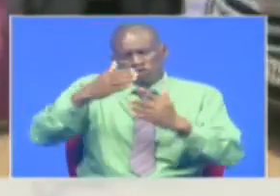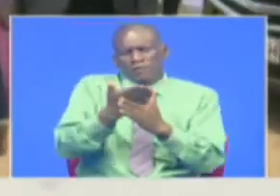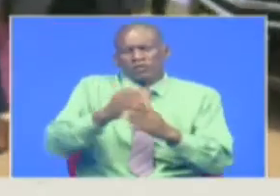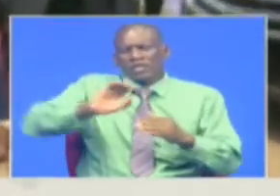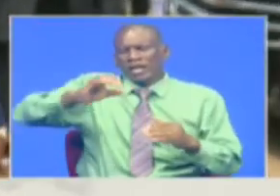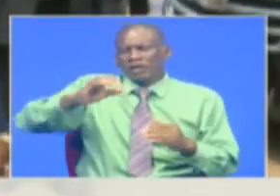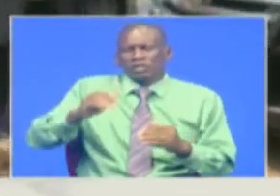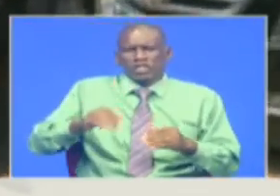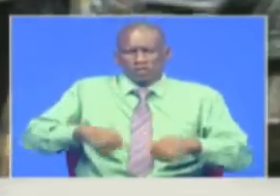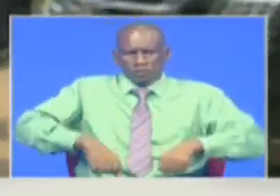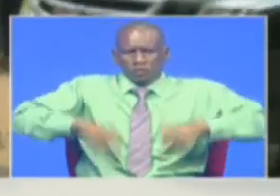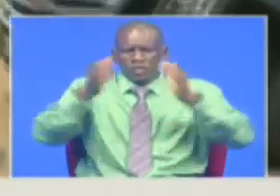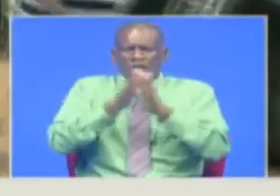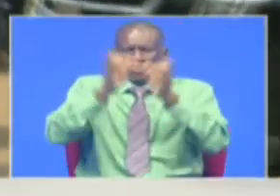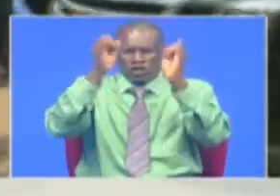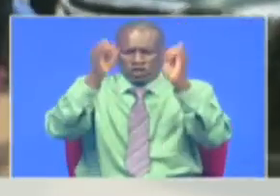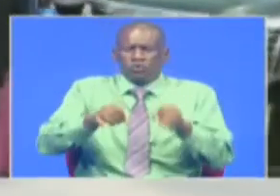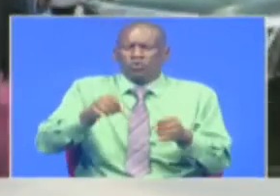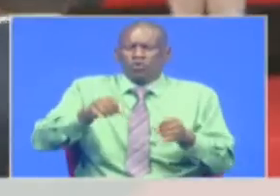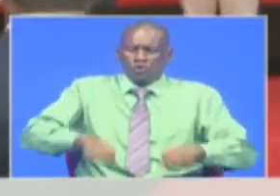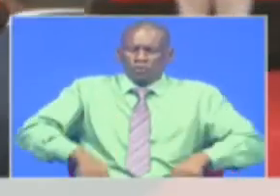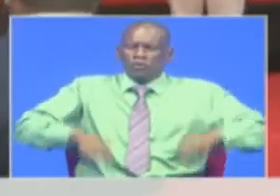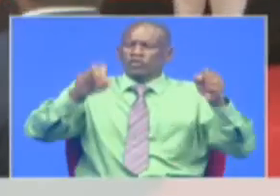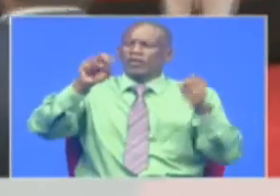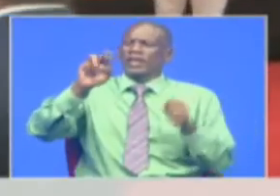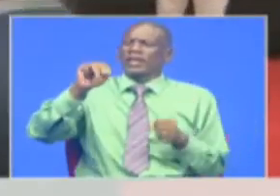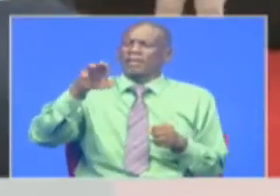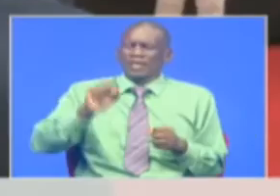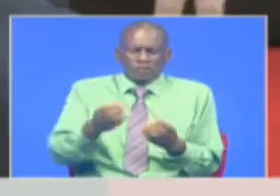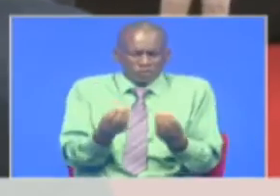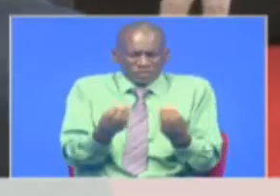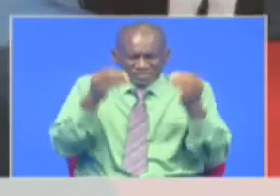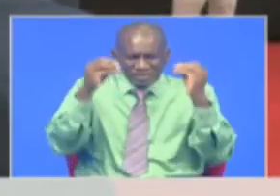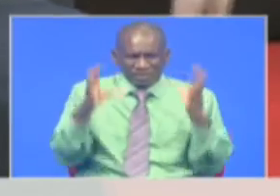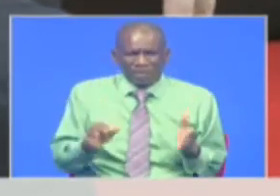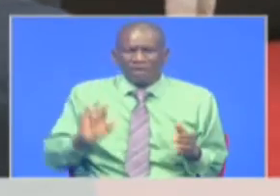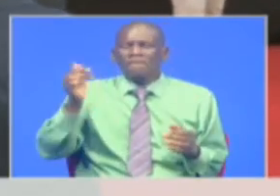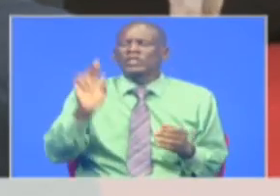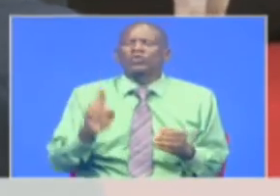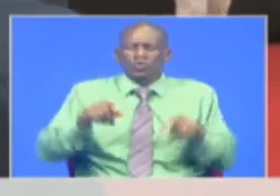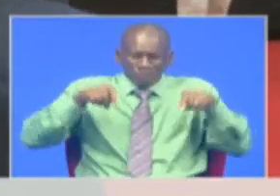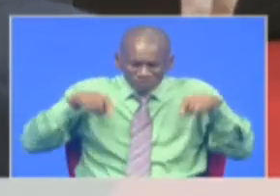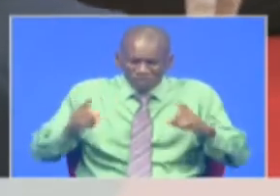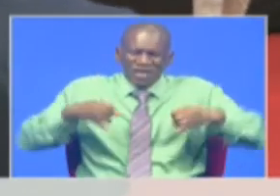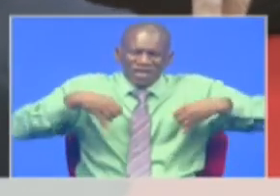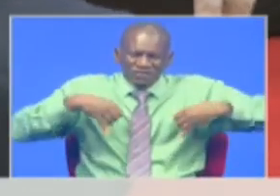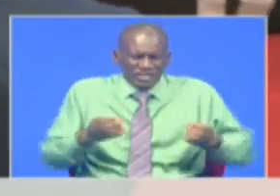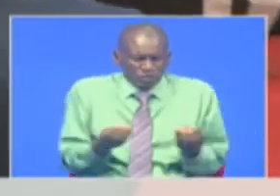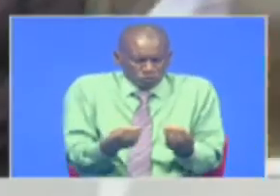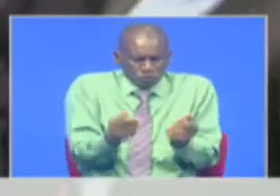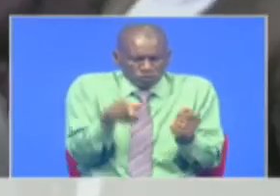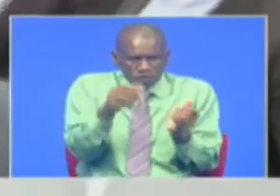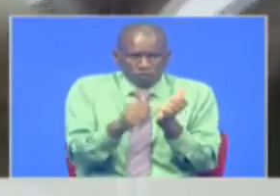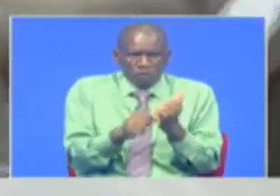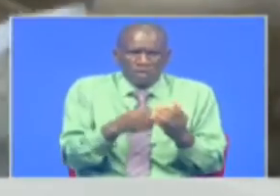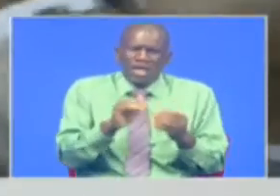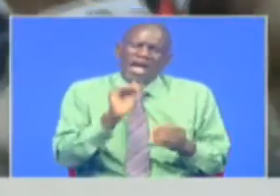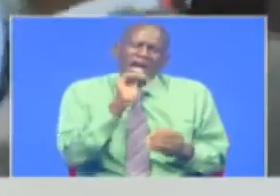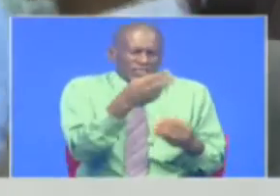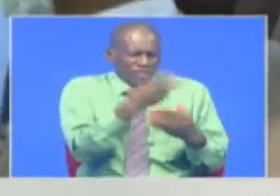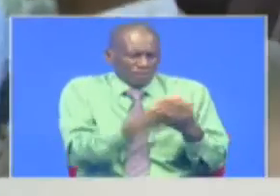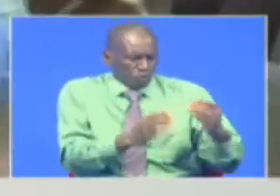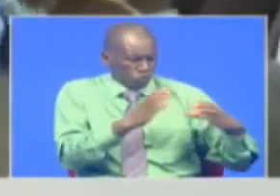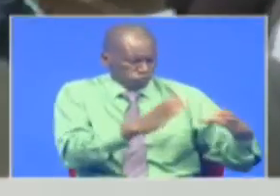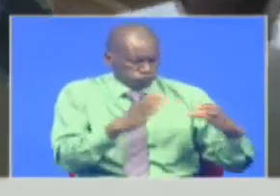boss and the new management has been uneasy. The president himself has tried to mediate, asking the two sides to set aside